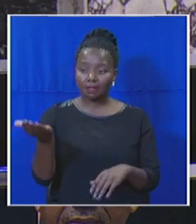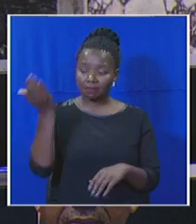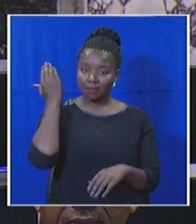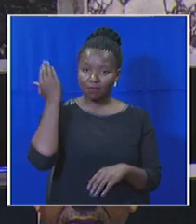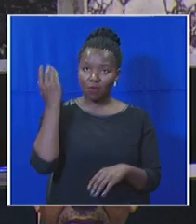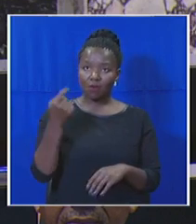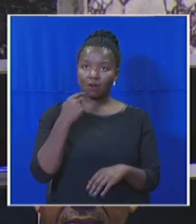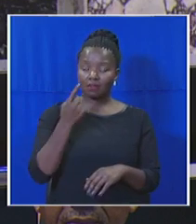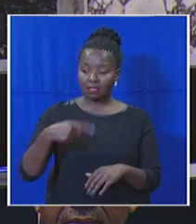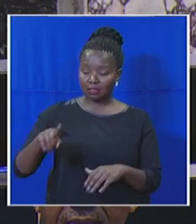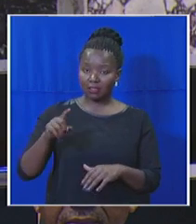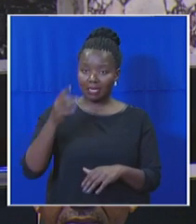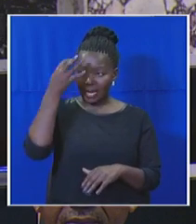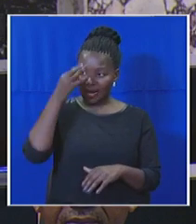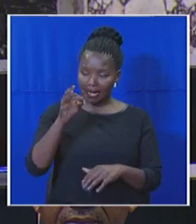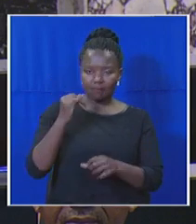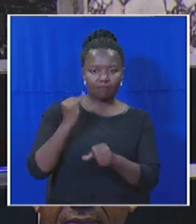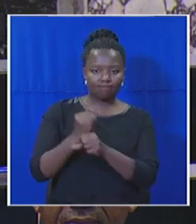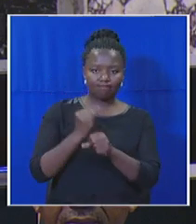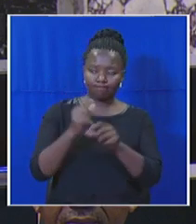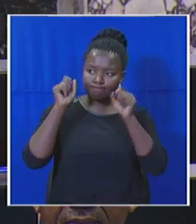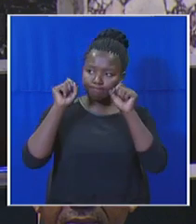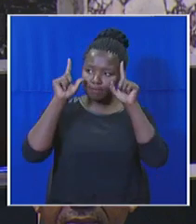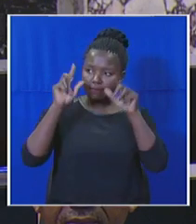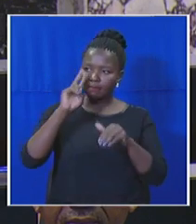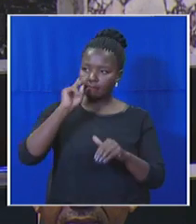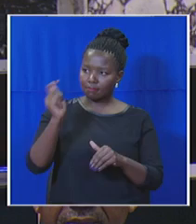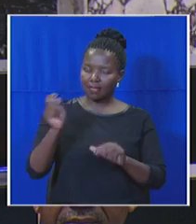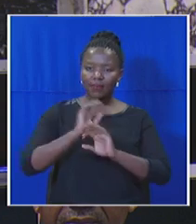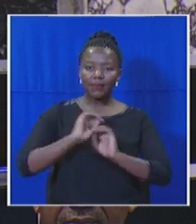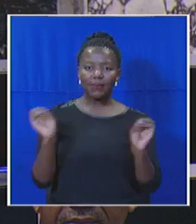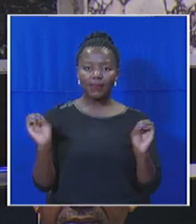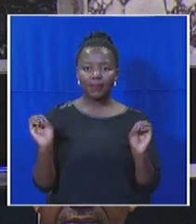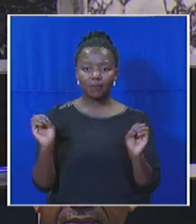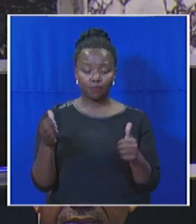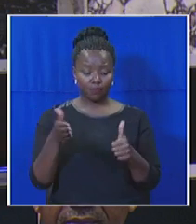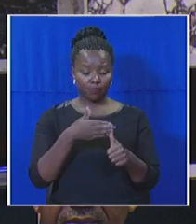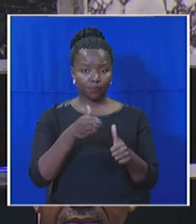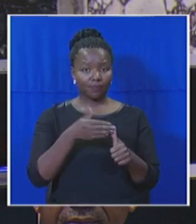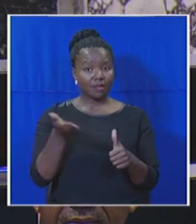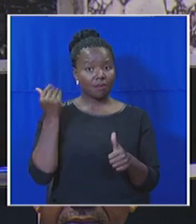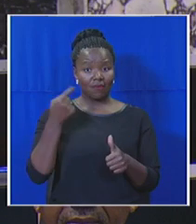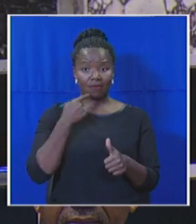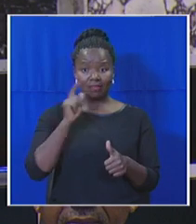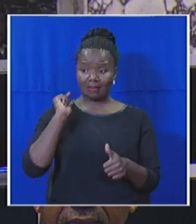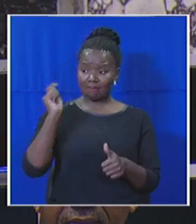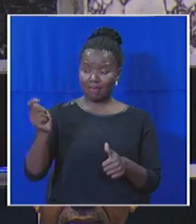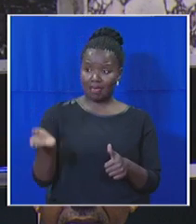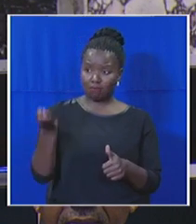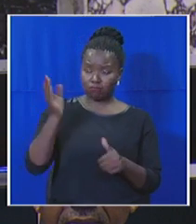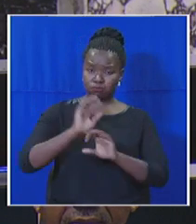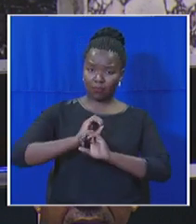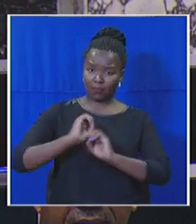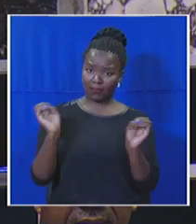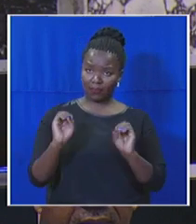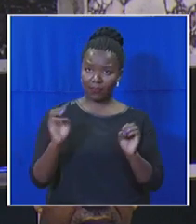a protest for government to actually respond. In the first instance, the 0% increment does not address the